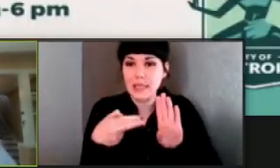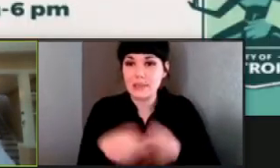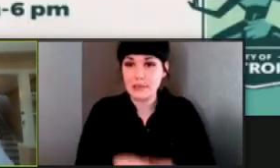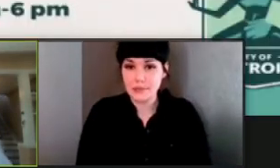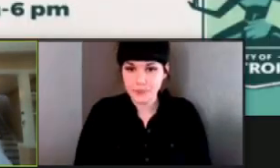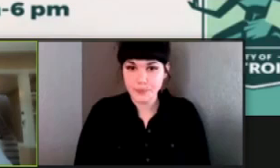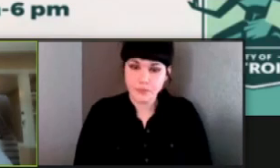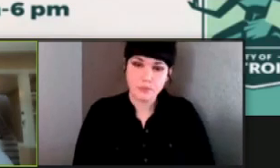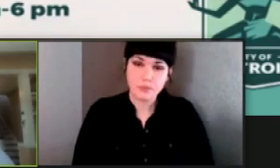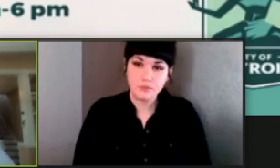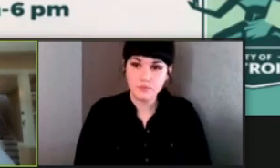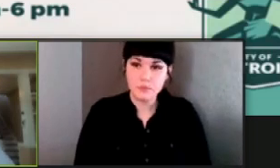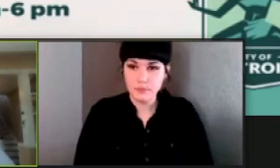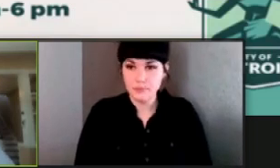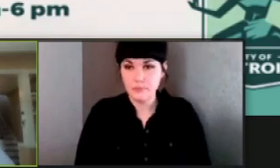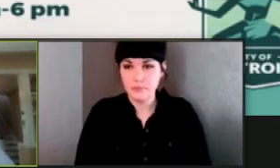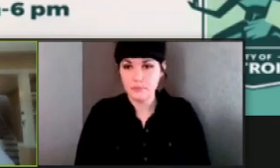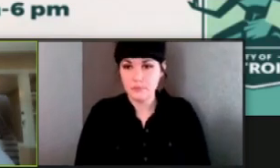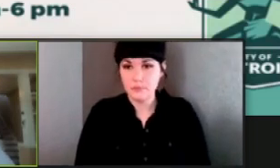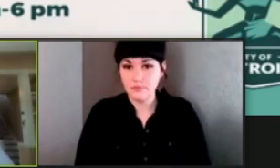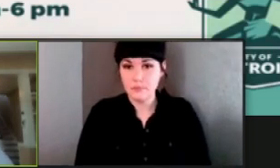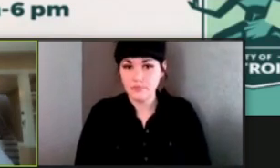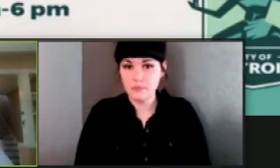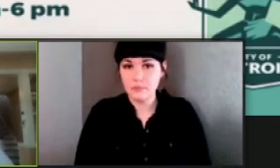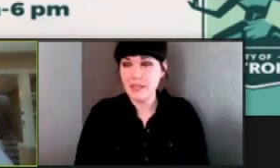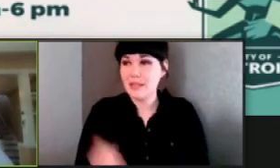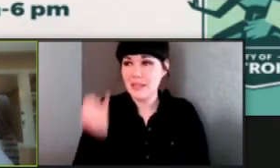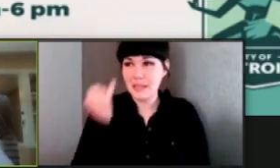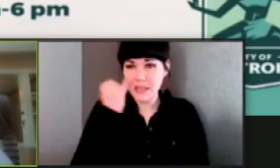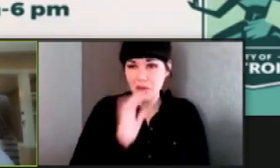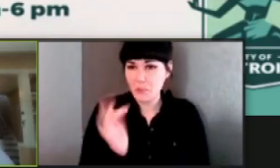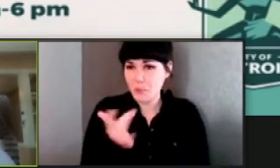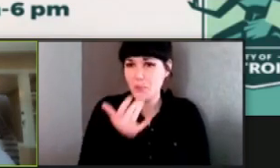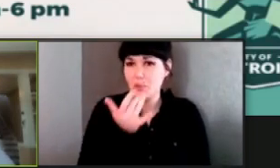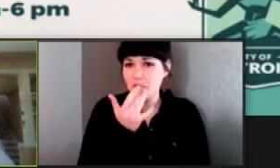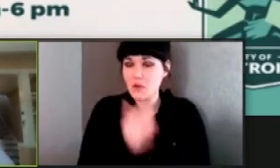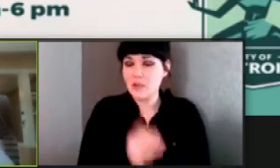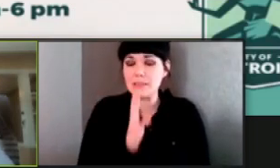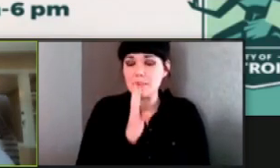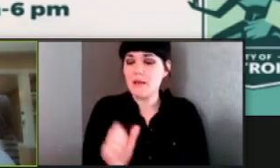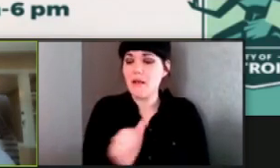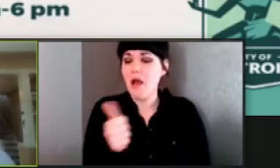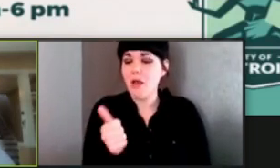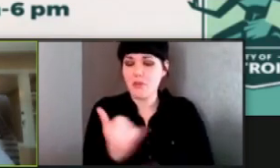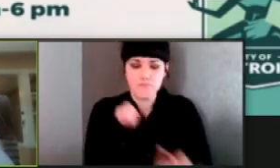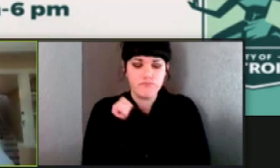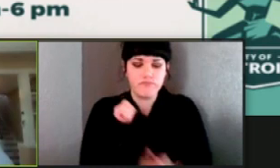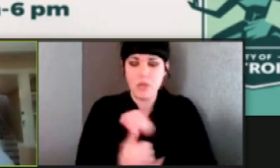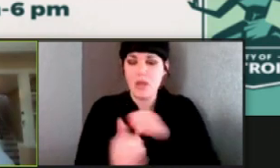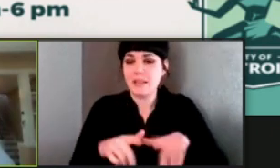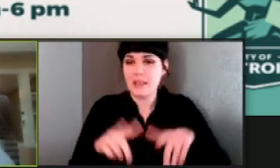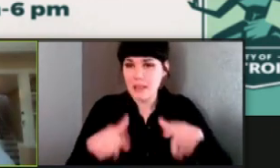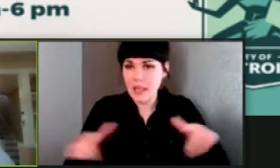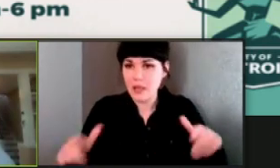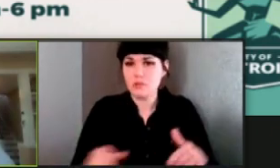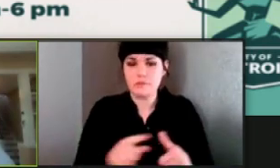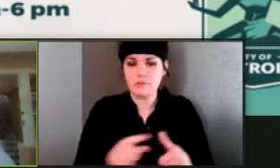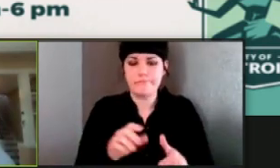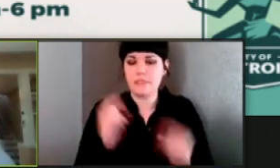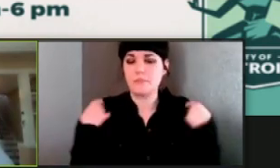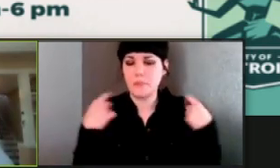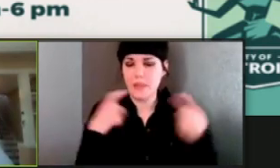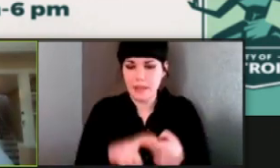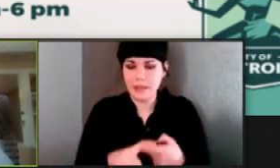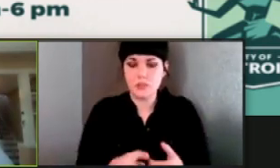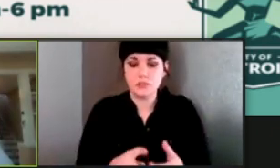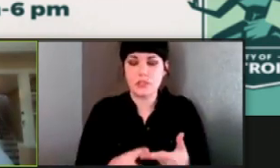in and are more comfortable speaking in other languages like Spanish, Arabic, and Bengali, we have translation services available.